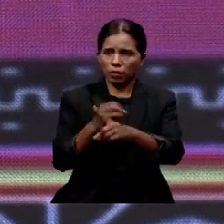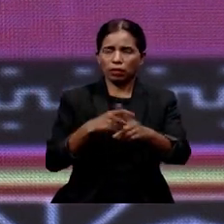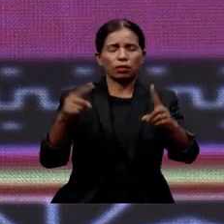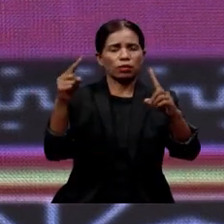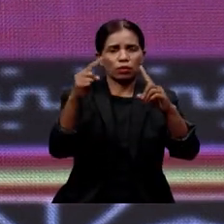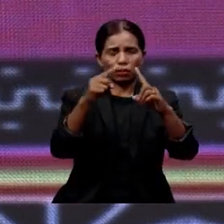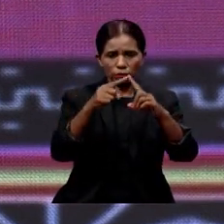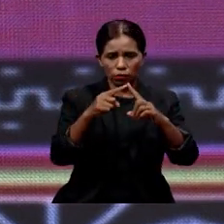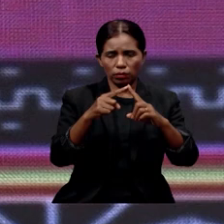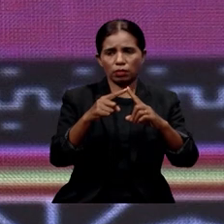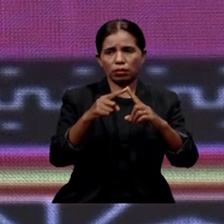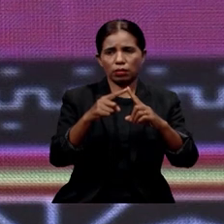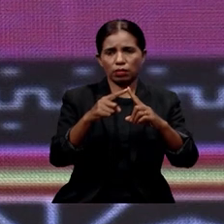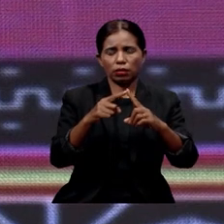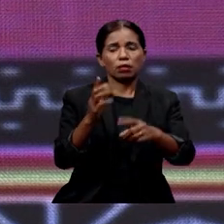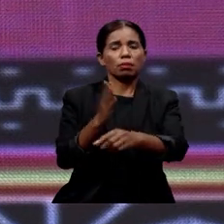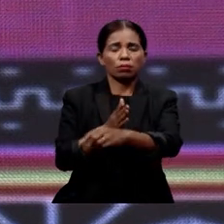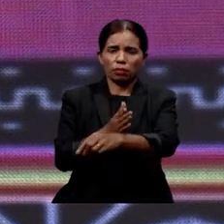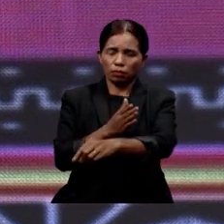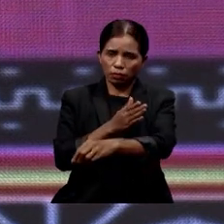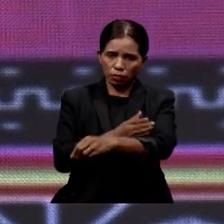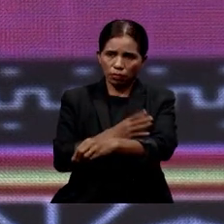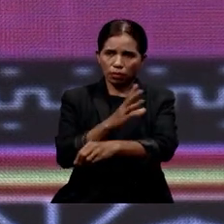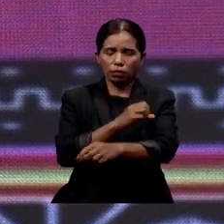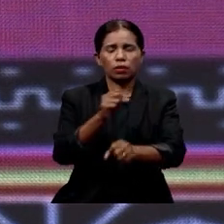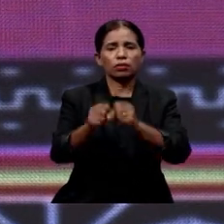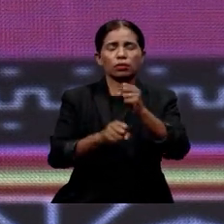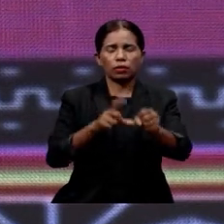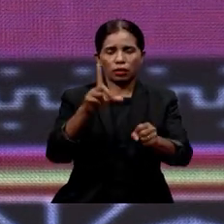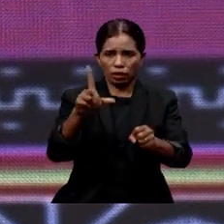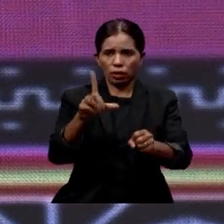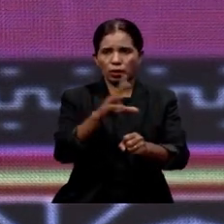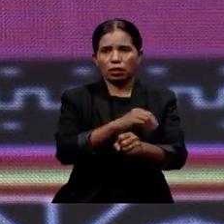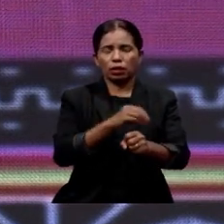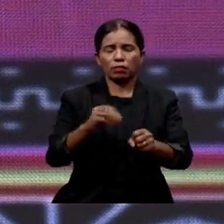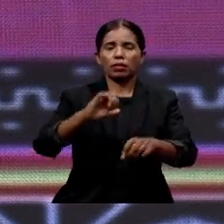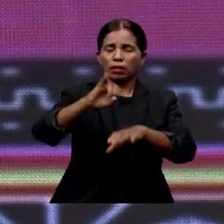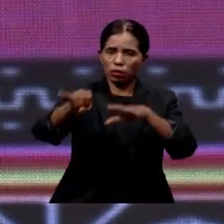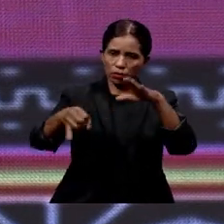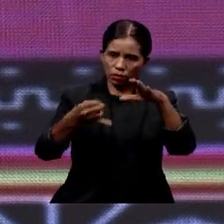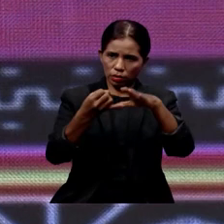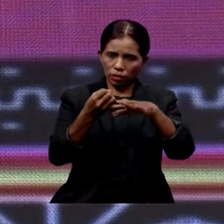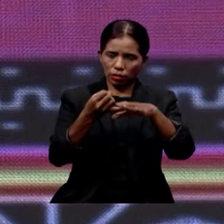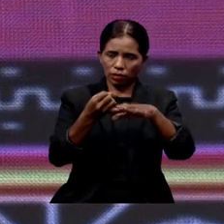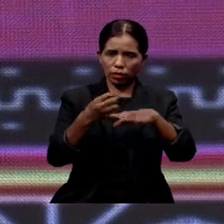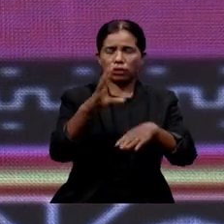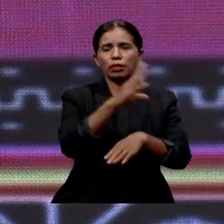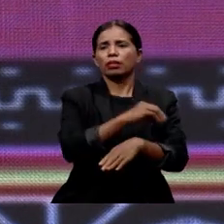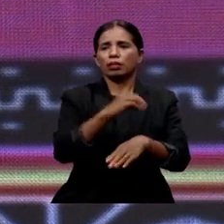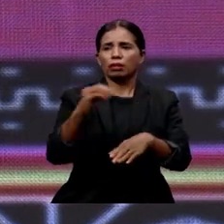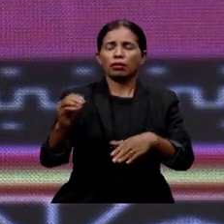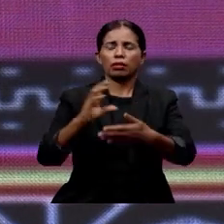growth, improved social well-being and inclusion, and the